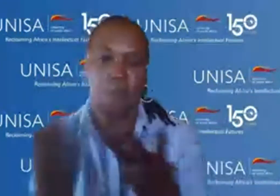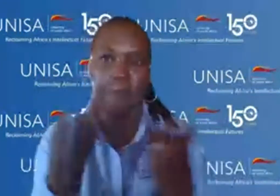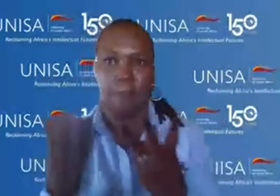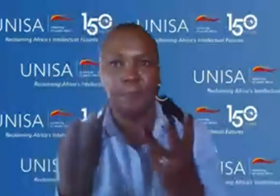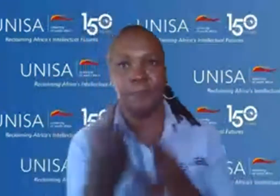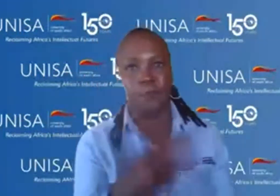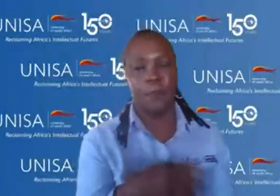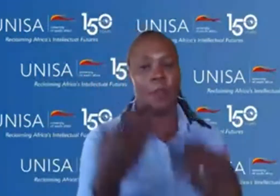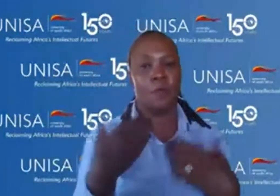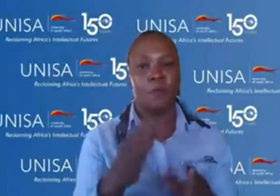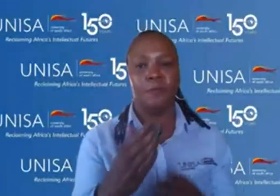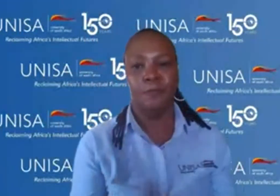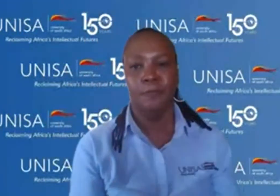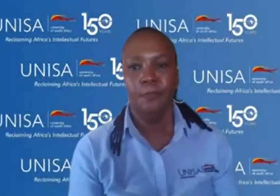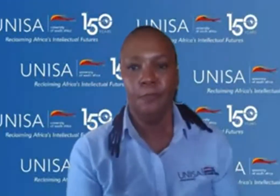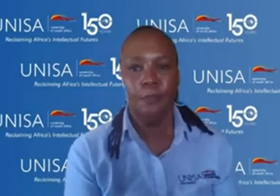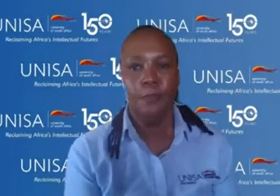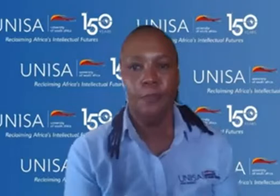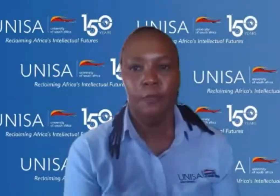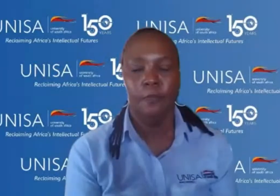the round.